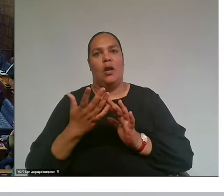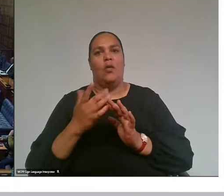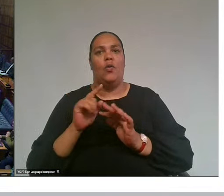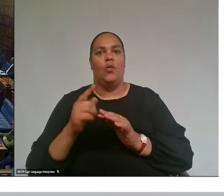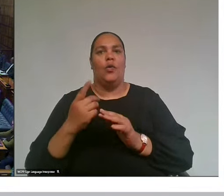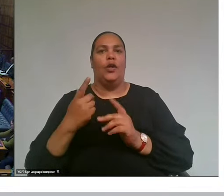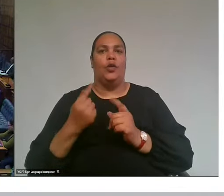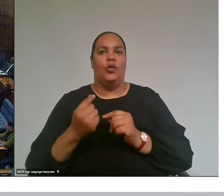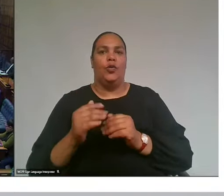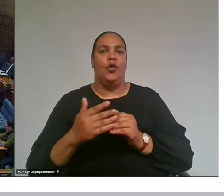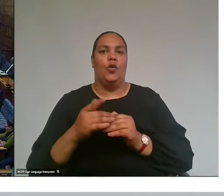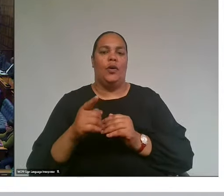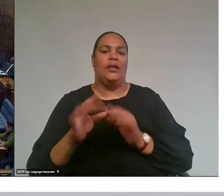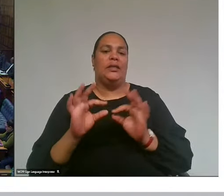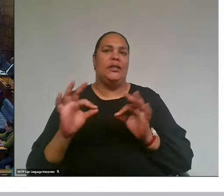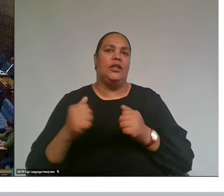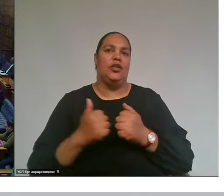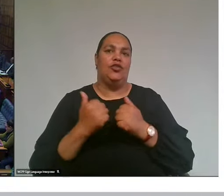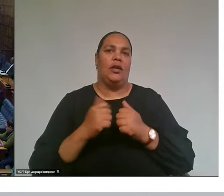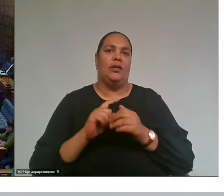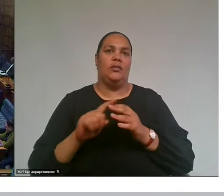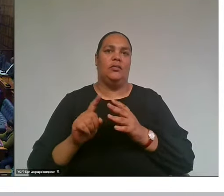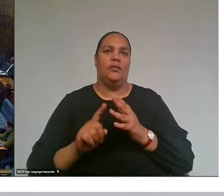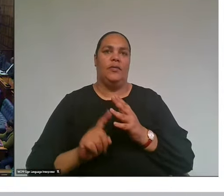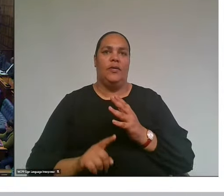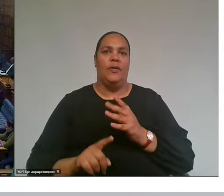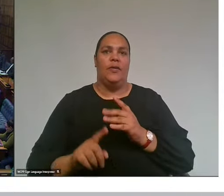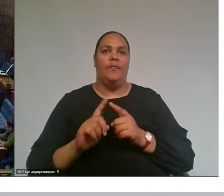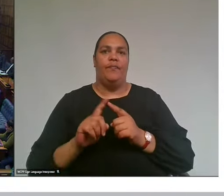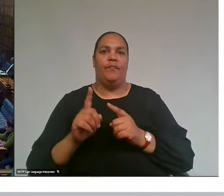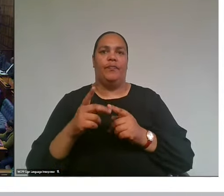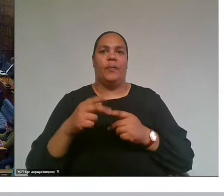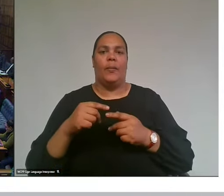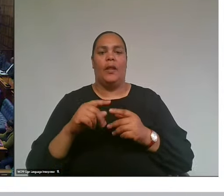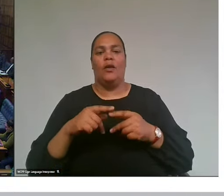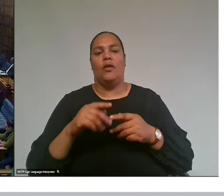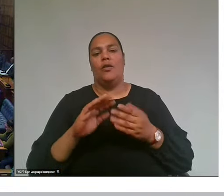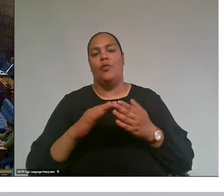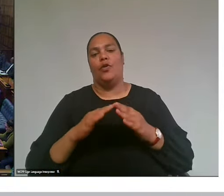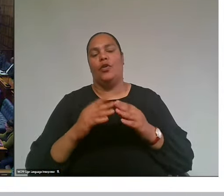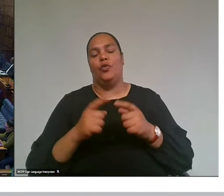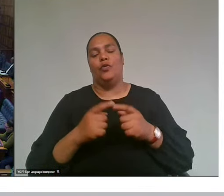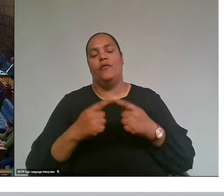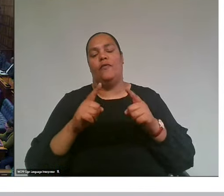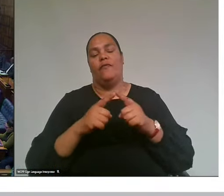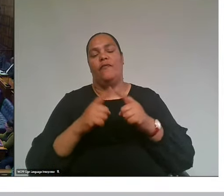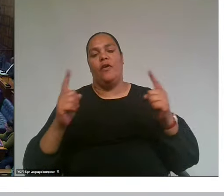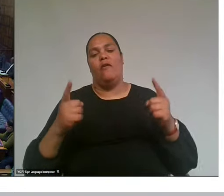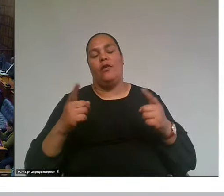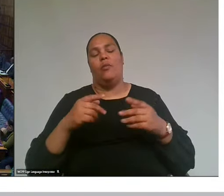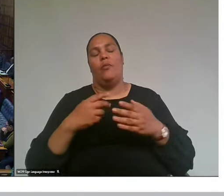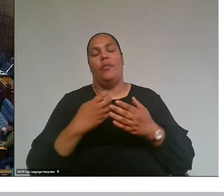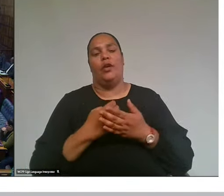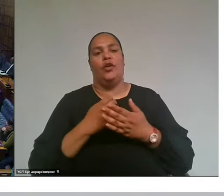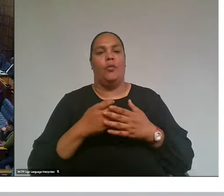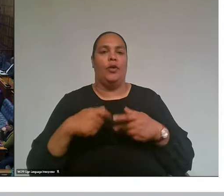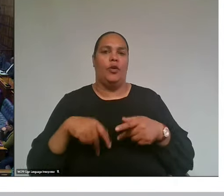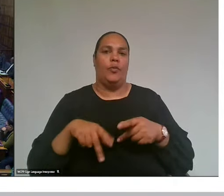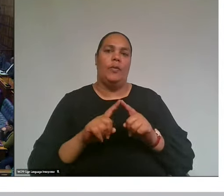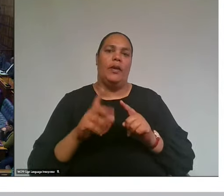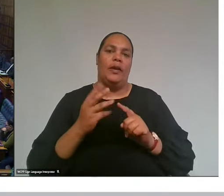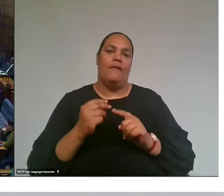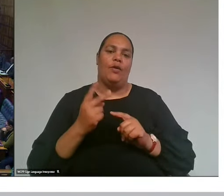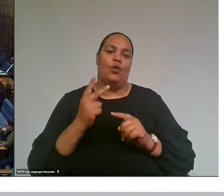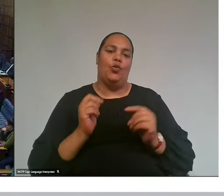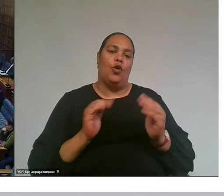deal with systemic challenges of of of communities living far away from economic opportunities and so there are two